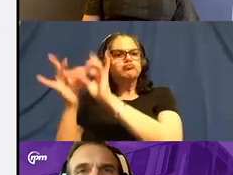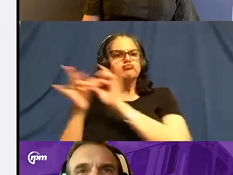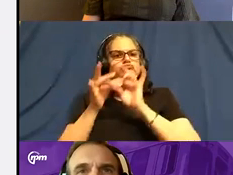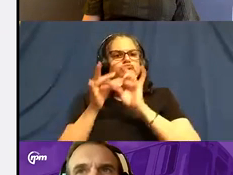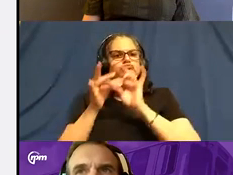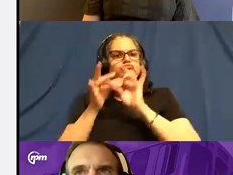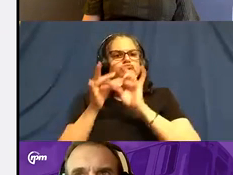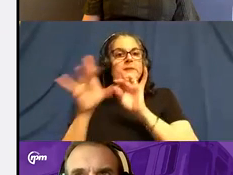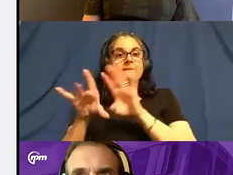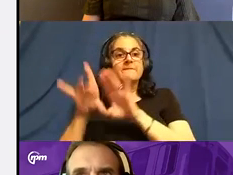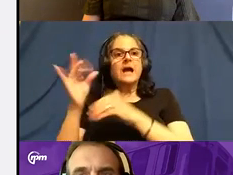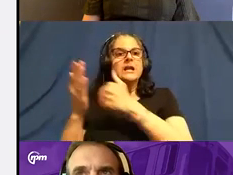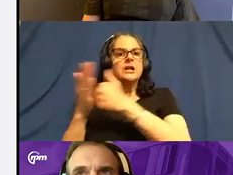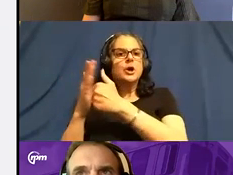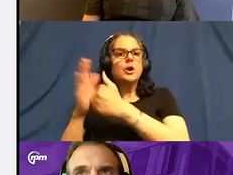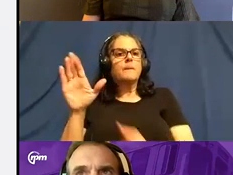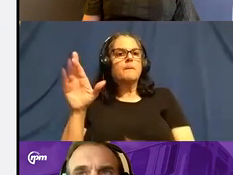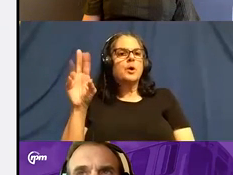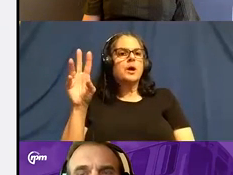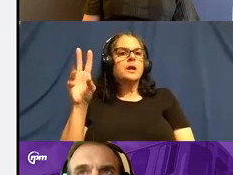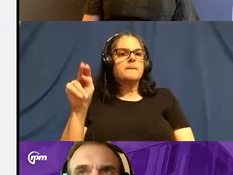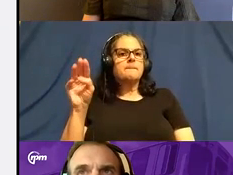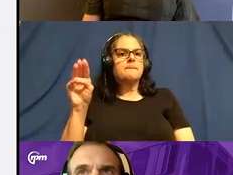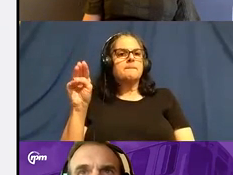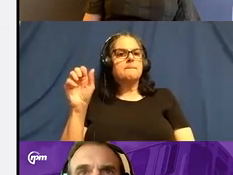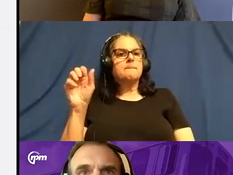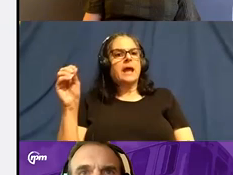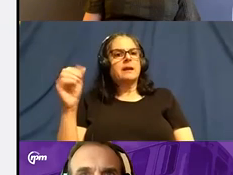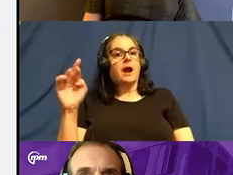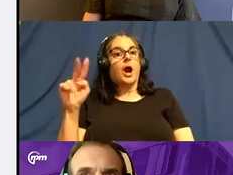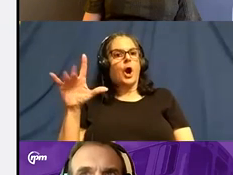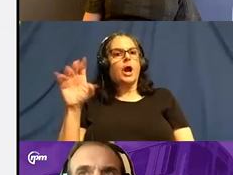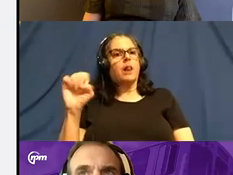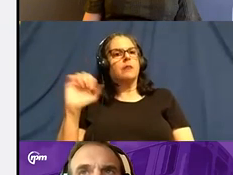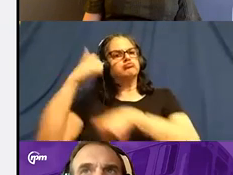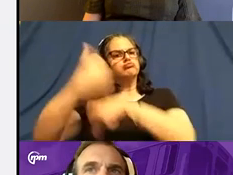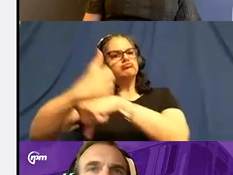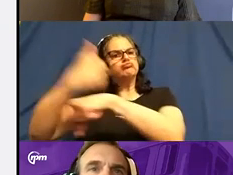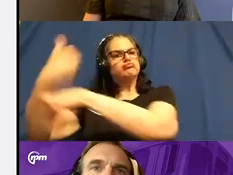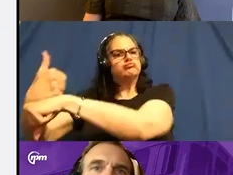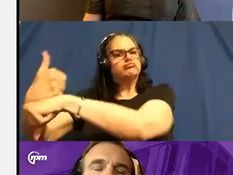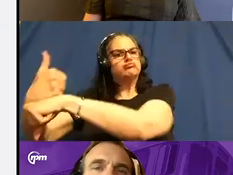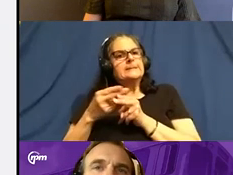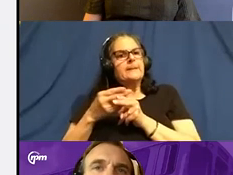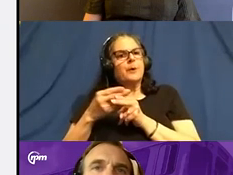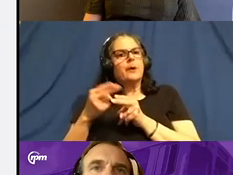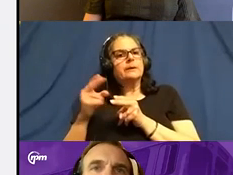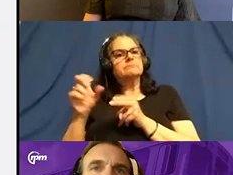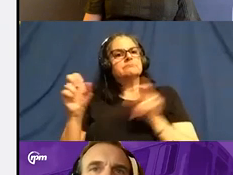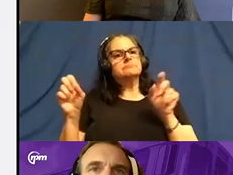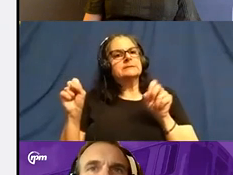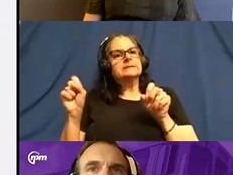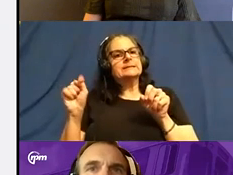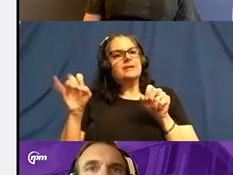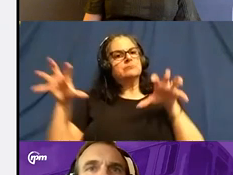Mawr and Argyle to be able to do those temp stations so that you'll have service during the construction. And then my last point, everyone is